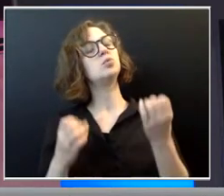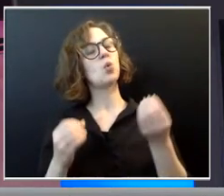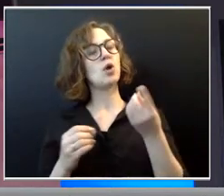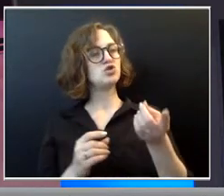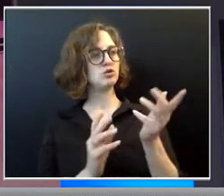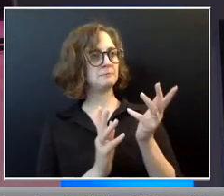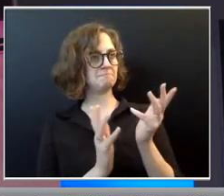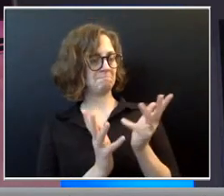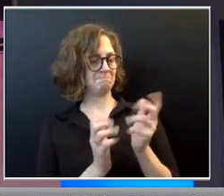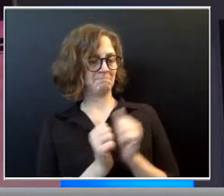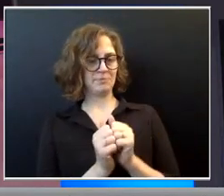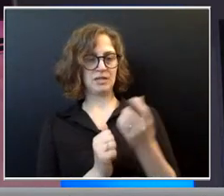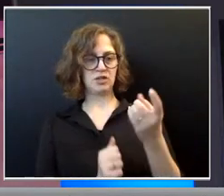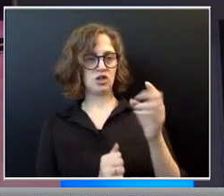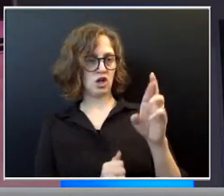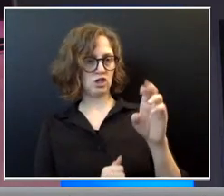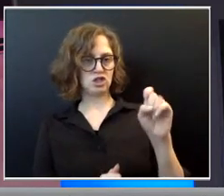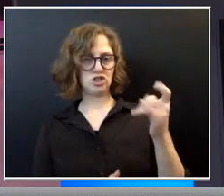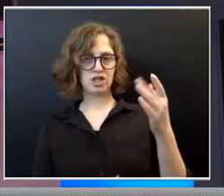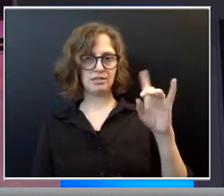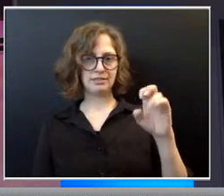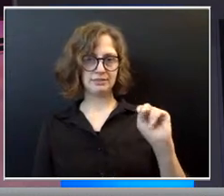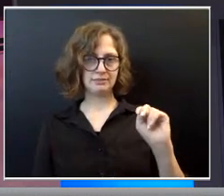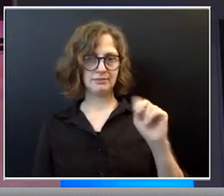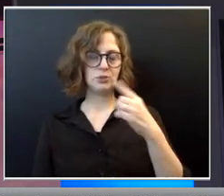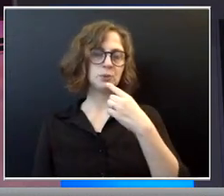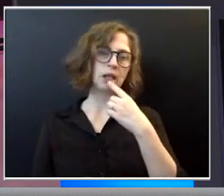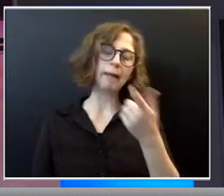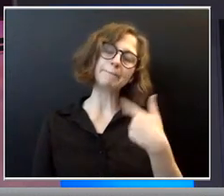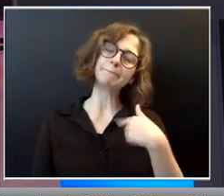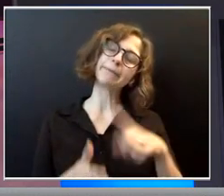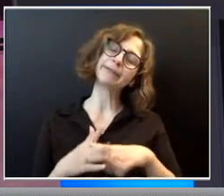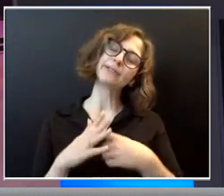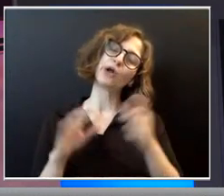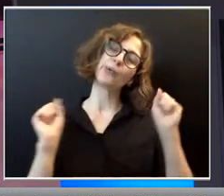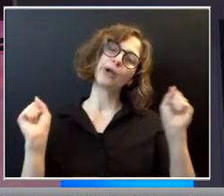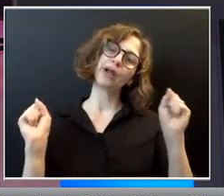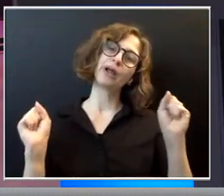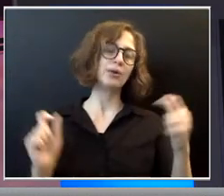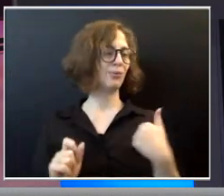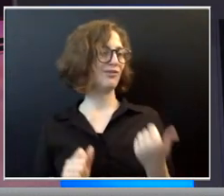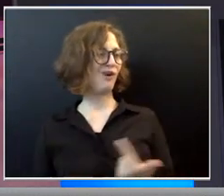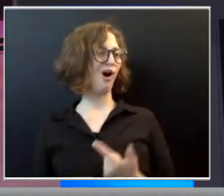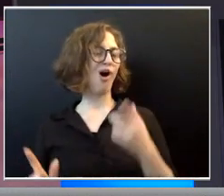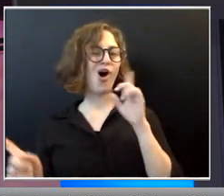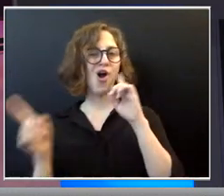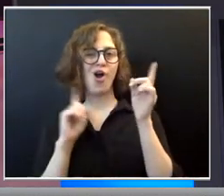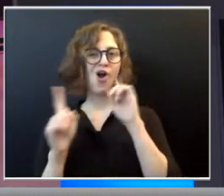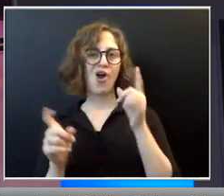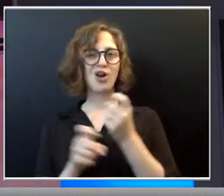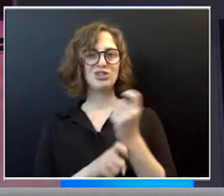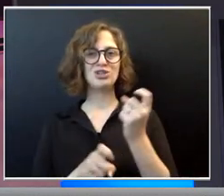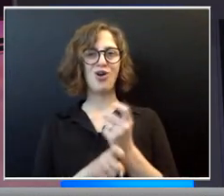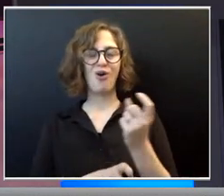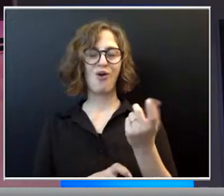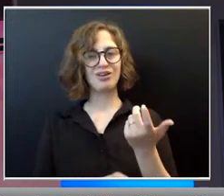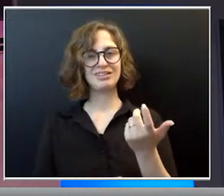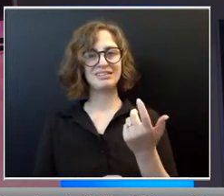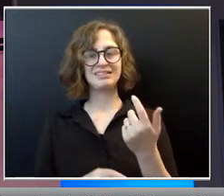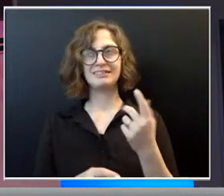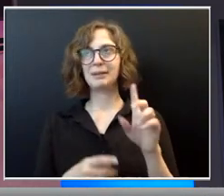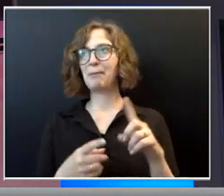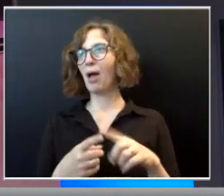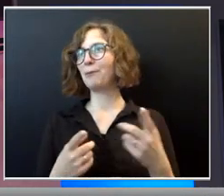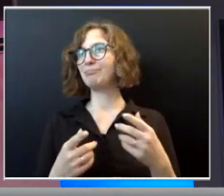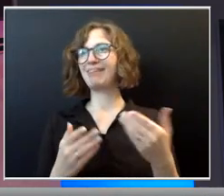Sheldon and you say, all right, I'm gonna start working out, we've all heard the jokes, and a lot of us have made it at our own expense, about making these New Year's